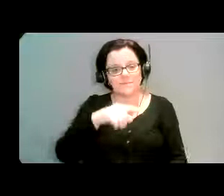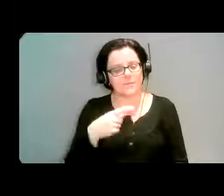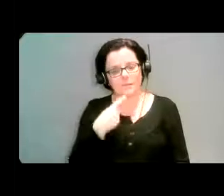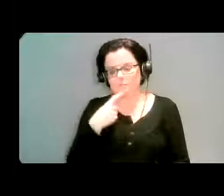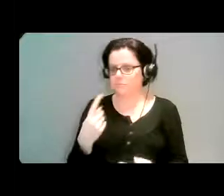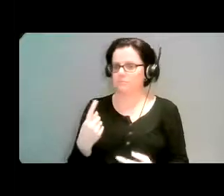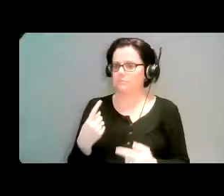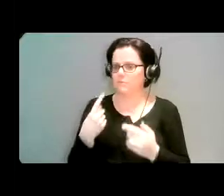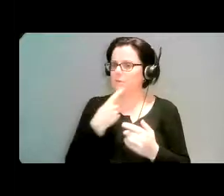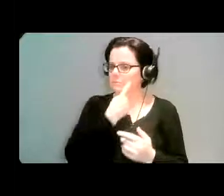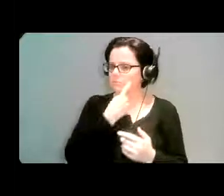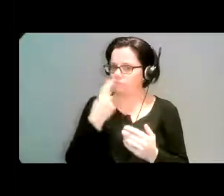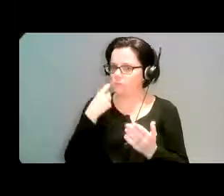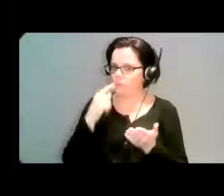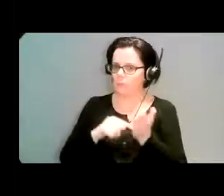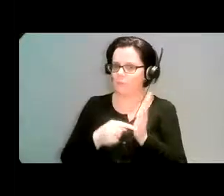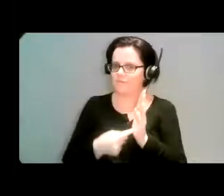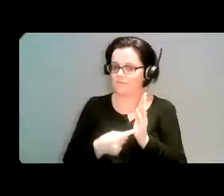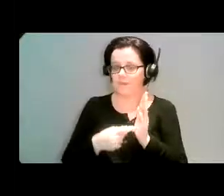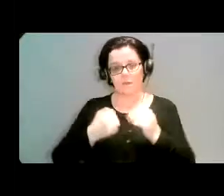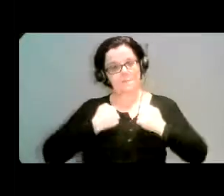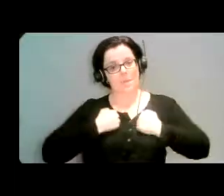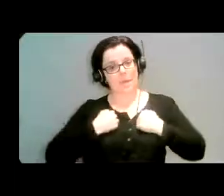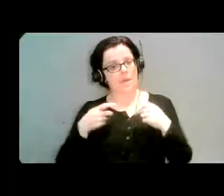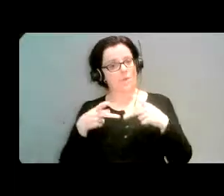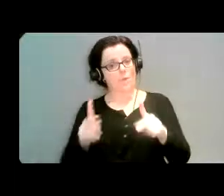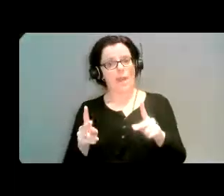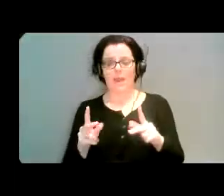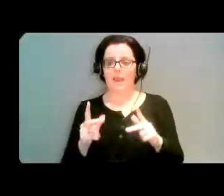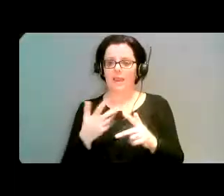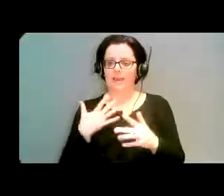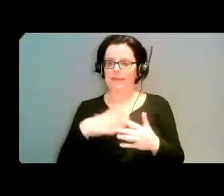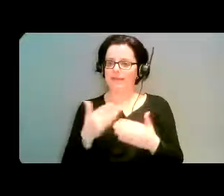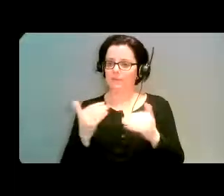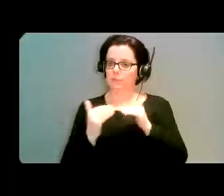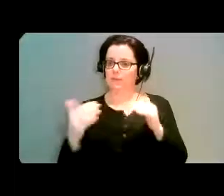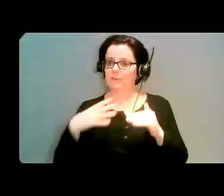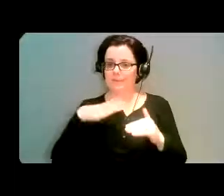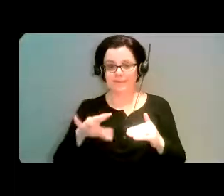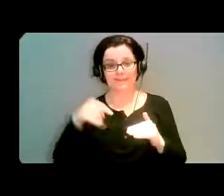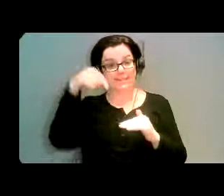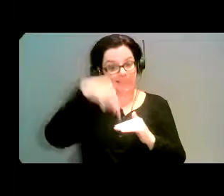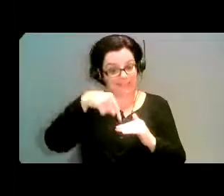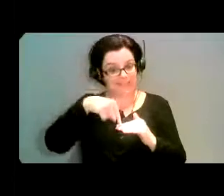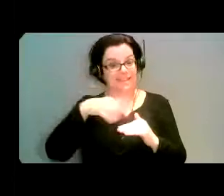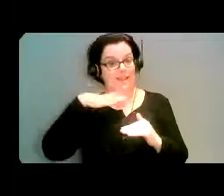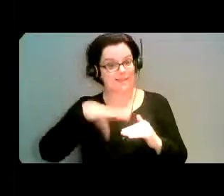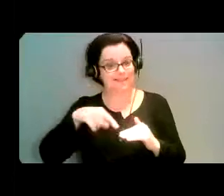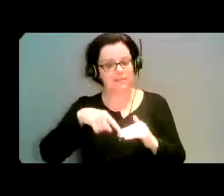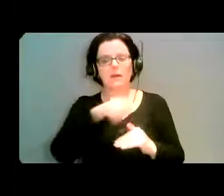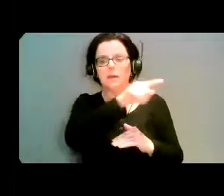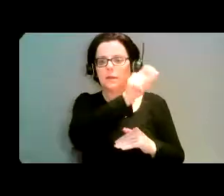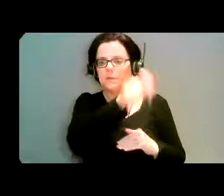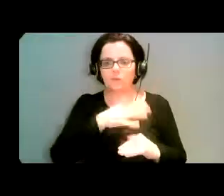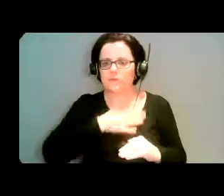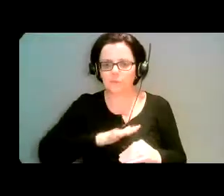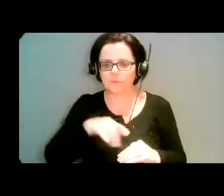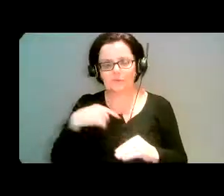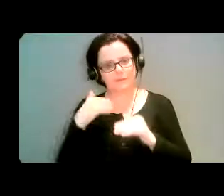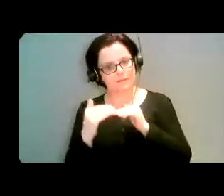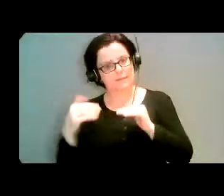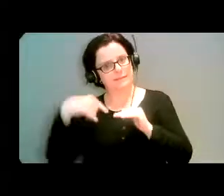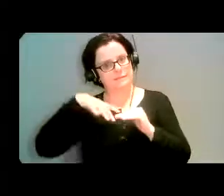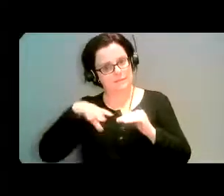that whatever way you think is best will meet your needs and it will meet them